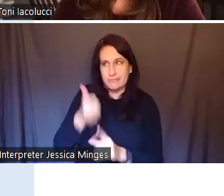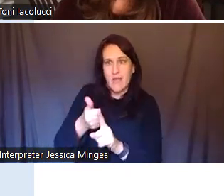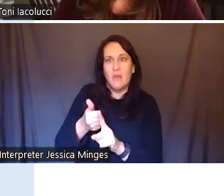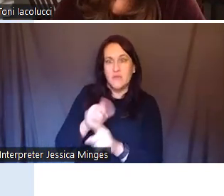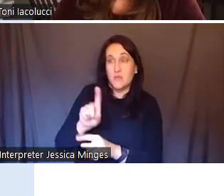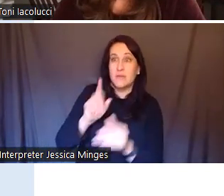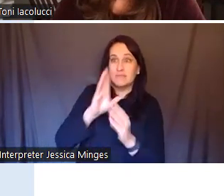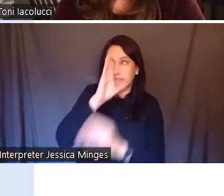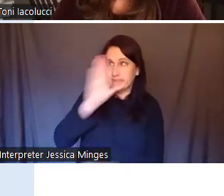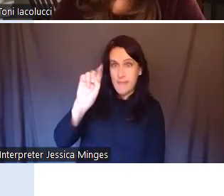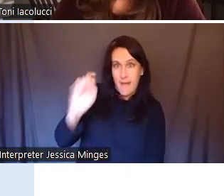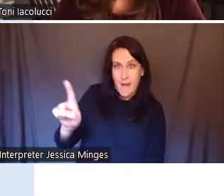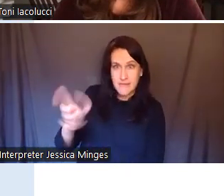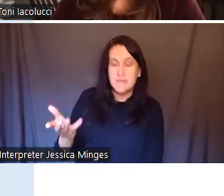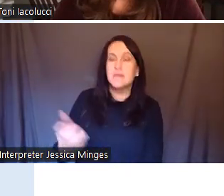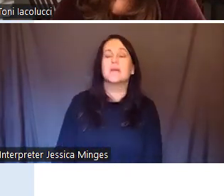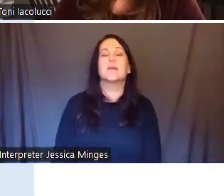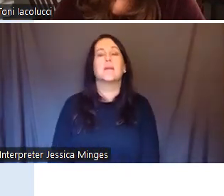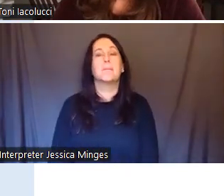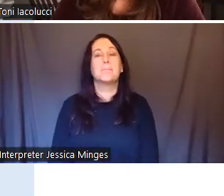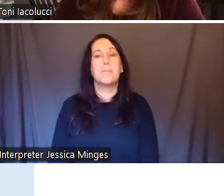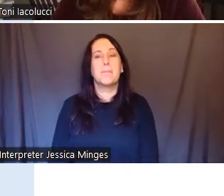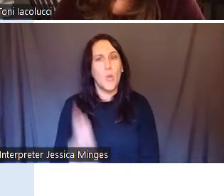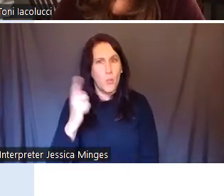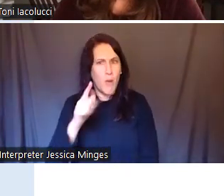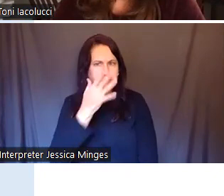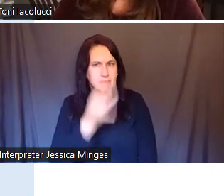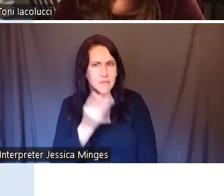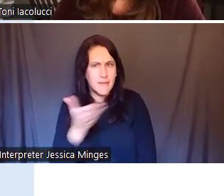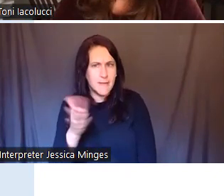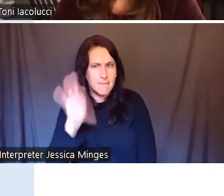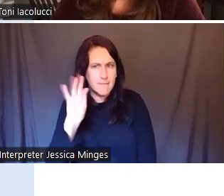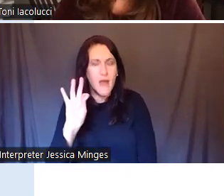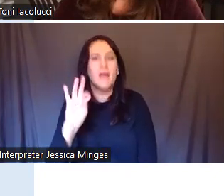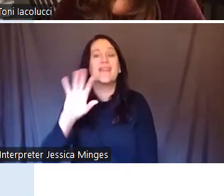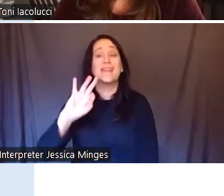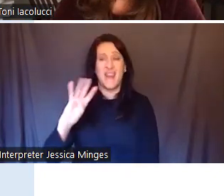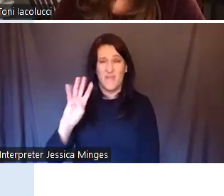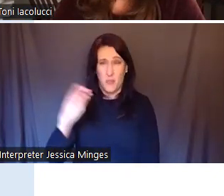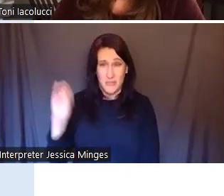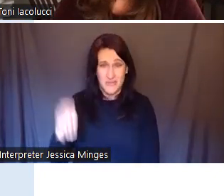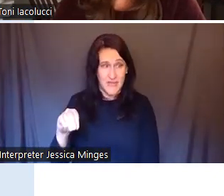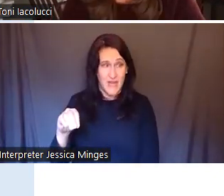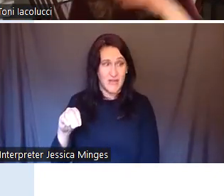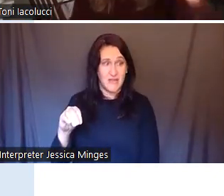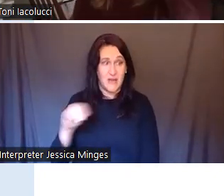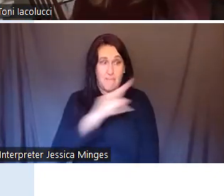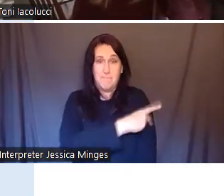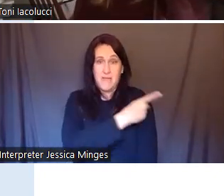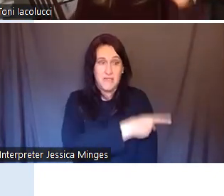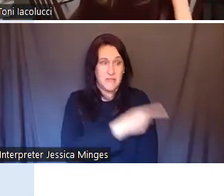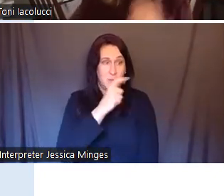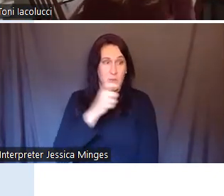And one of the interesting findings of one of their studies is that 94% of patients with and